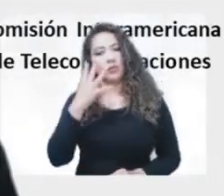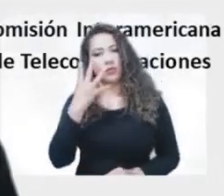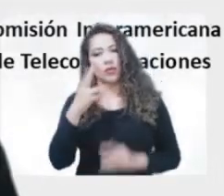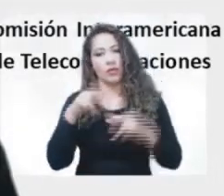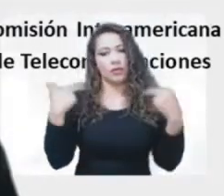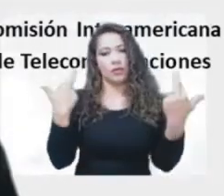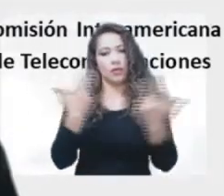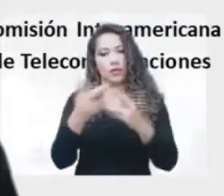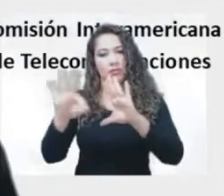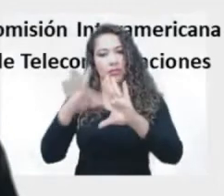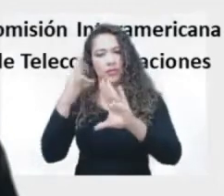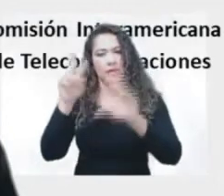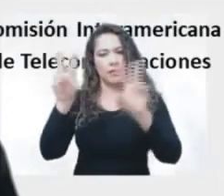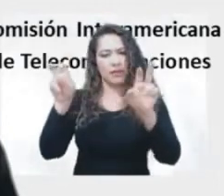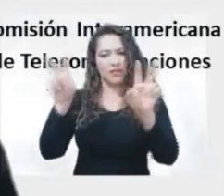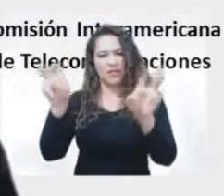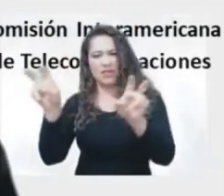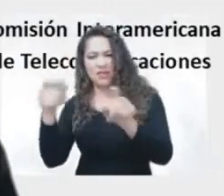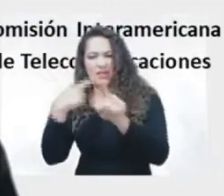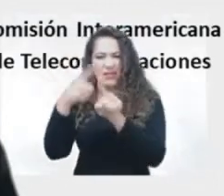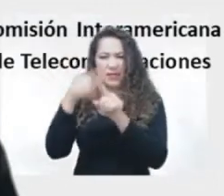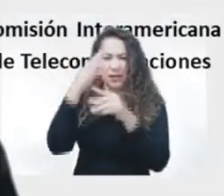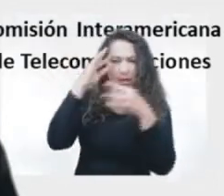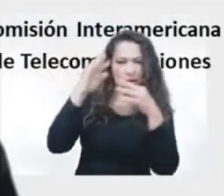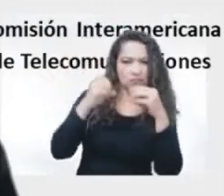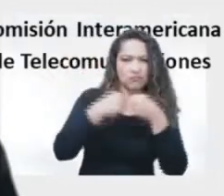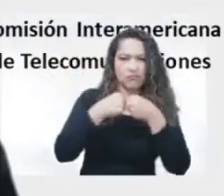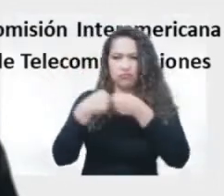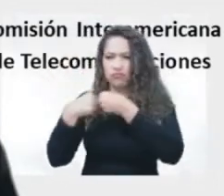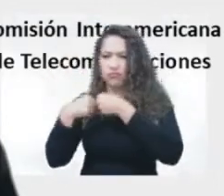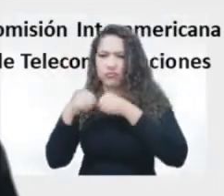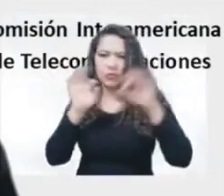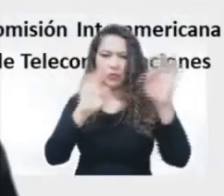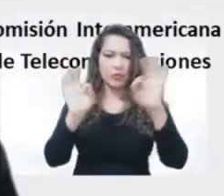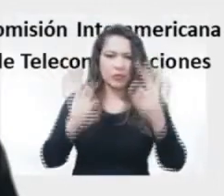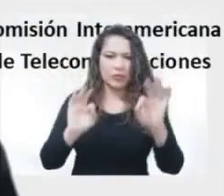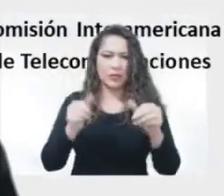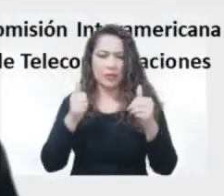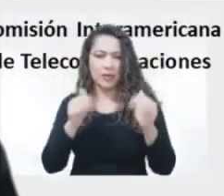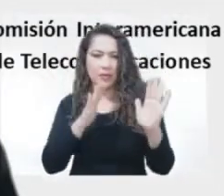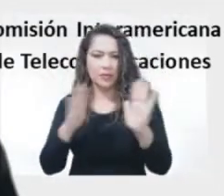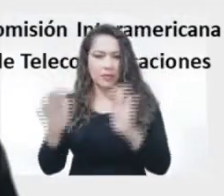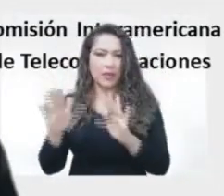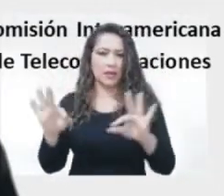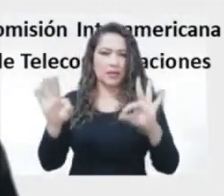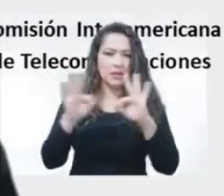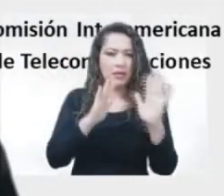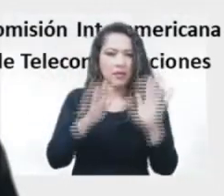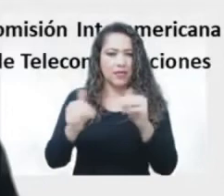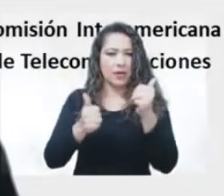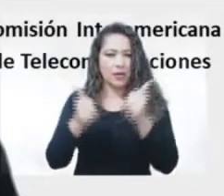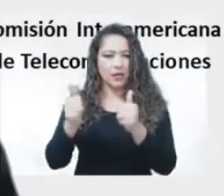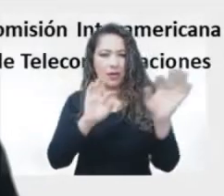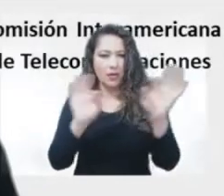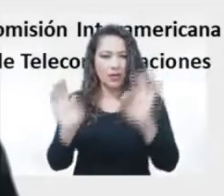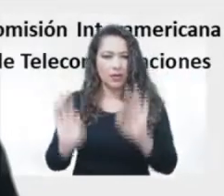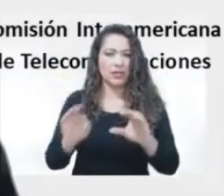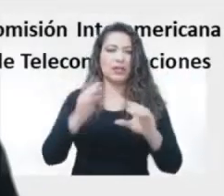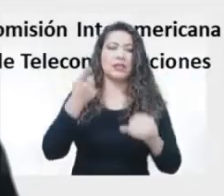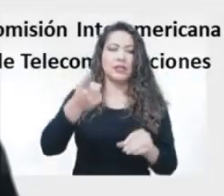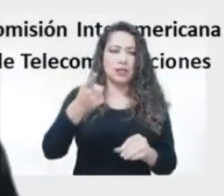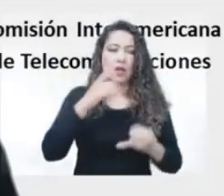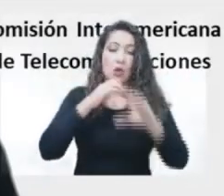on topics that are quite complex and but managing to reach agreements. We had the